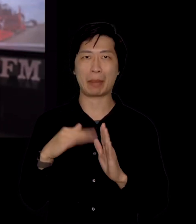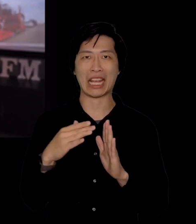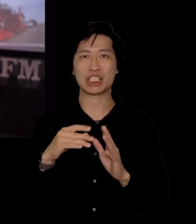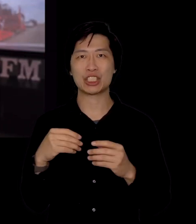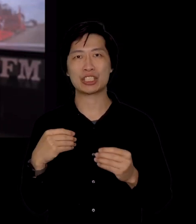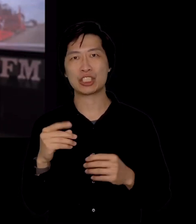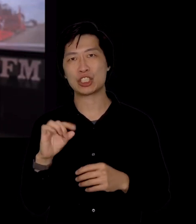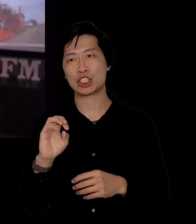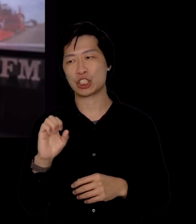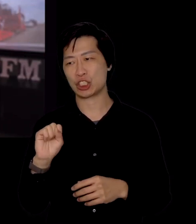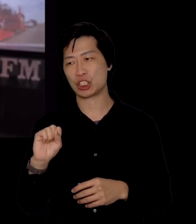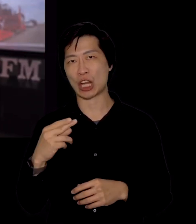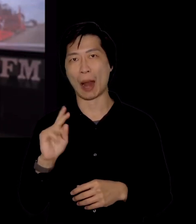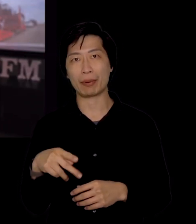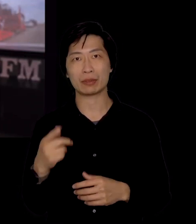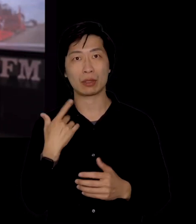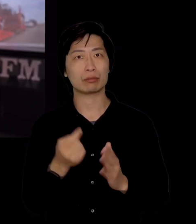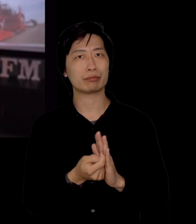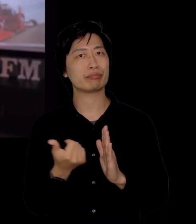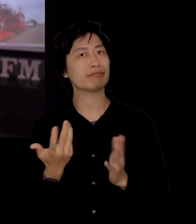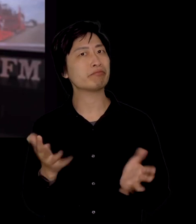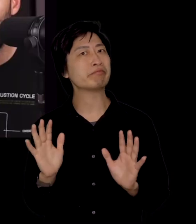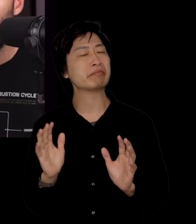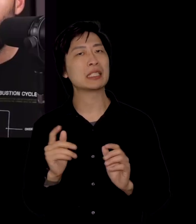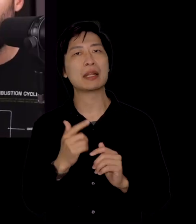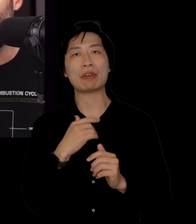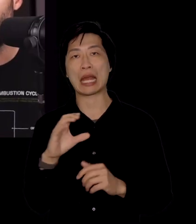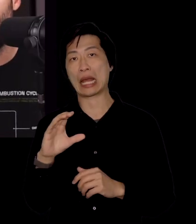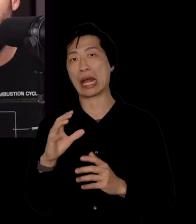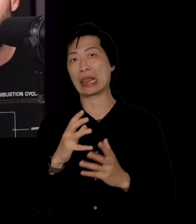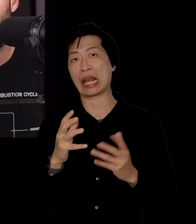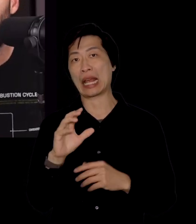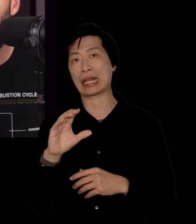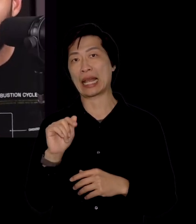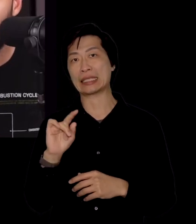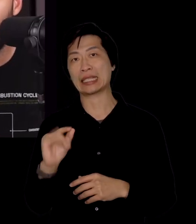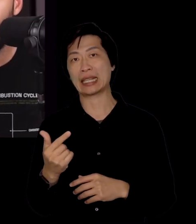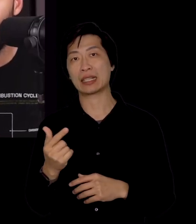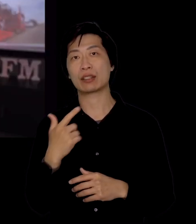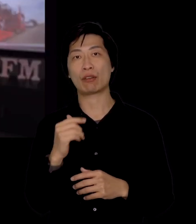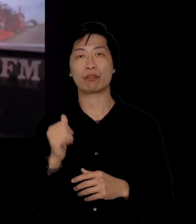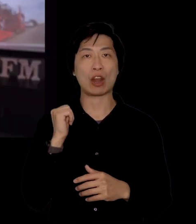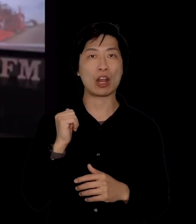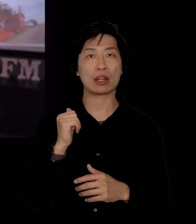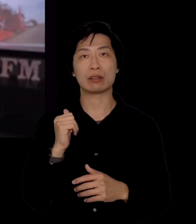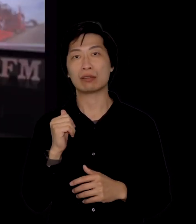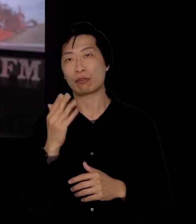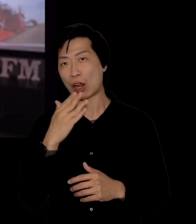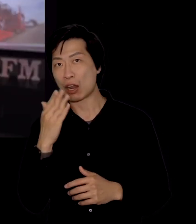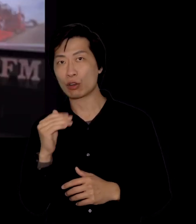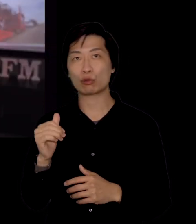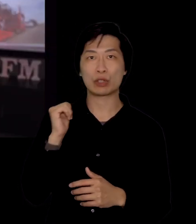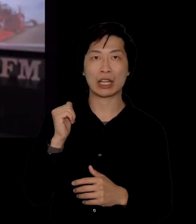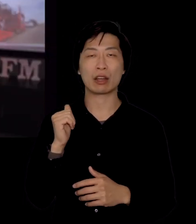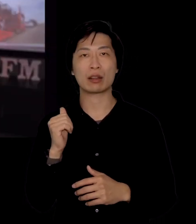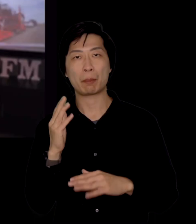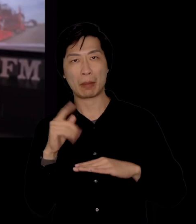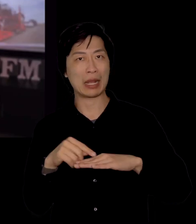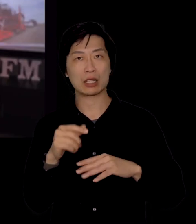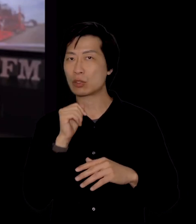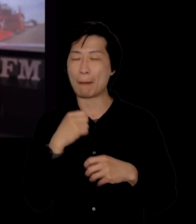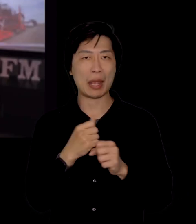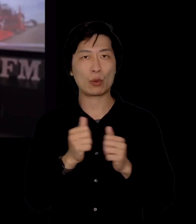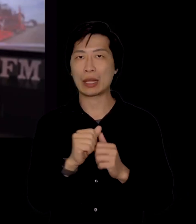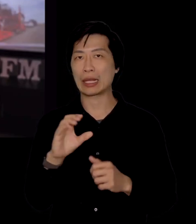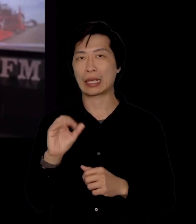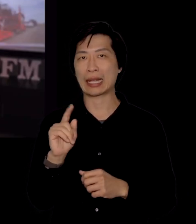that paint shop. So it removes a giant step out of the equation. It also has a lot of castings, so the front, rear, the bed, all these things are now